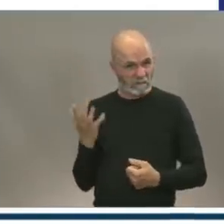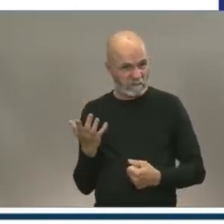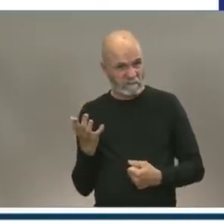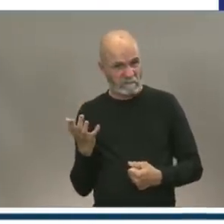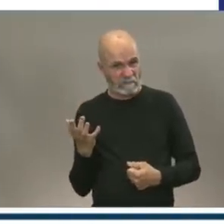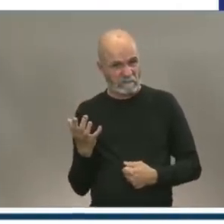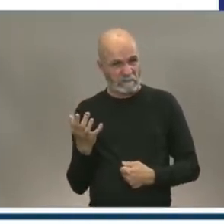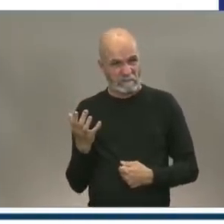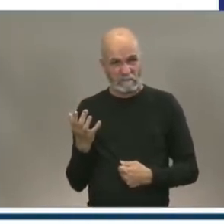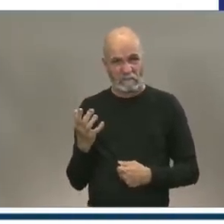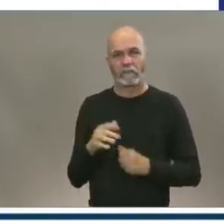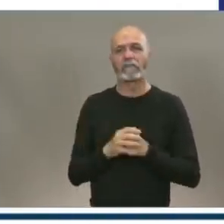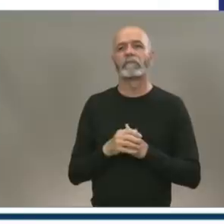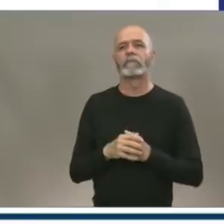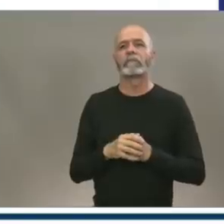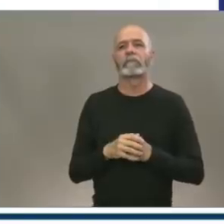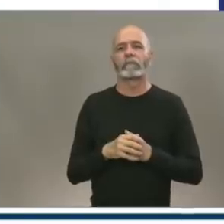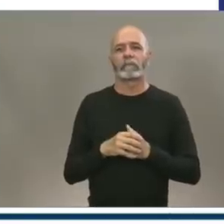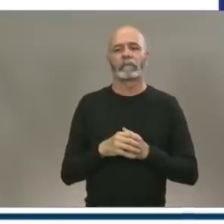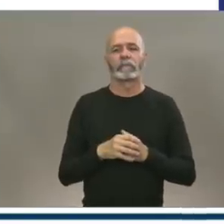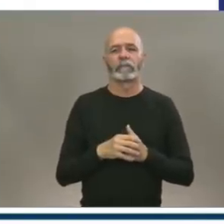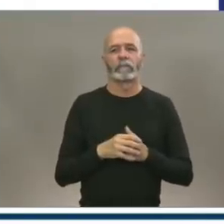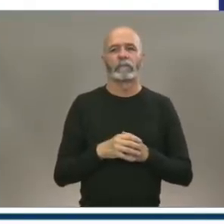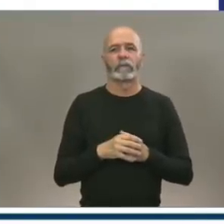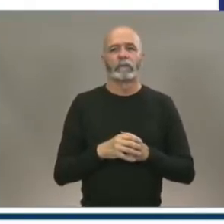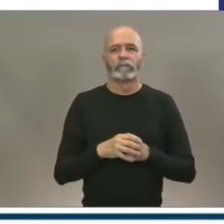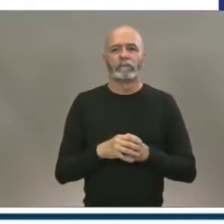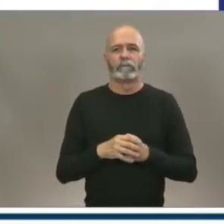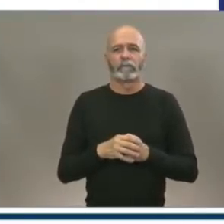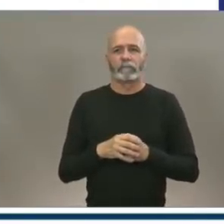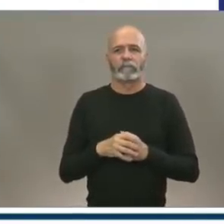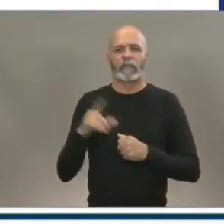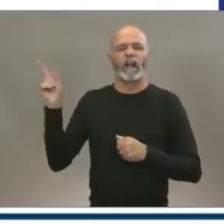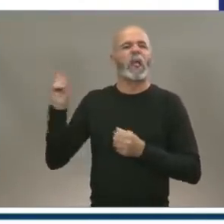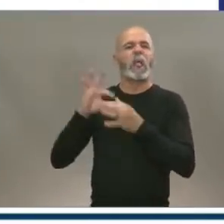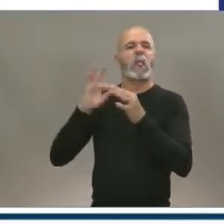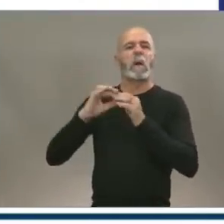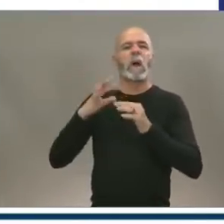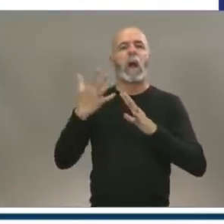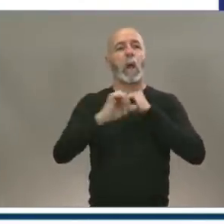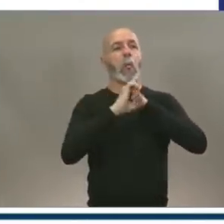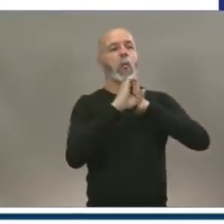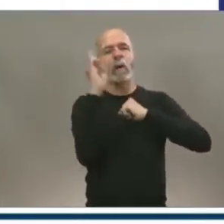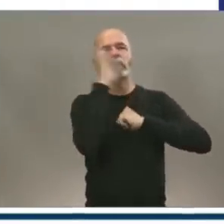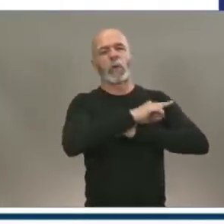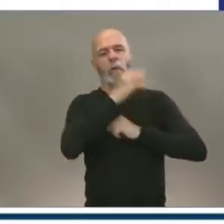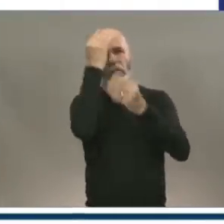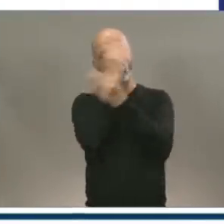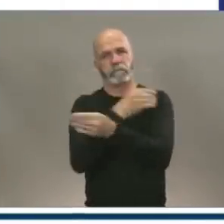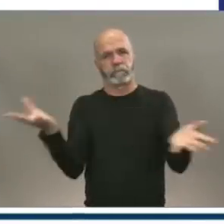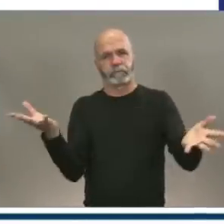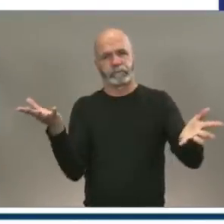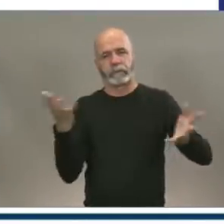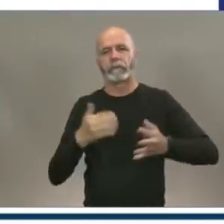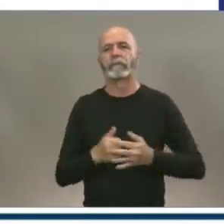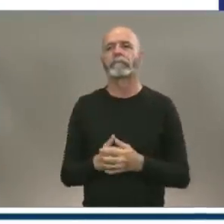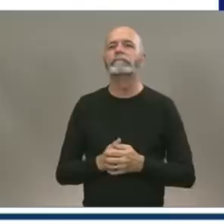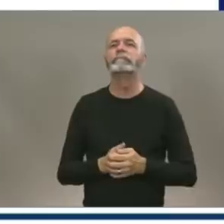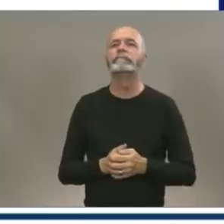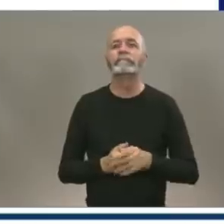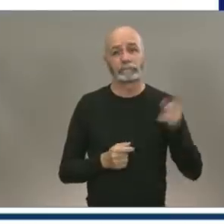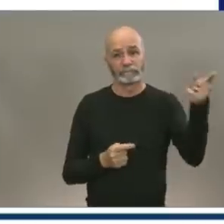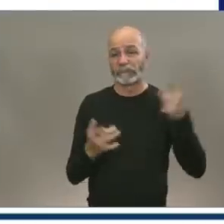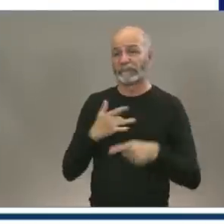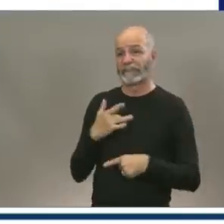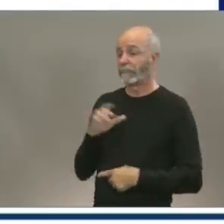and the spread that's allegedly connected to those services. I do not think the fine is